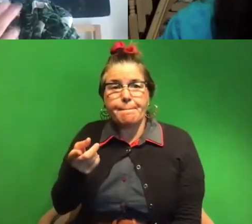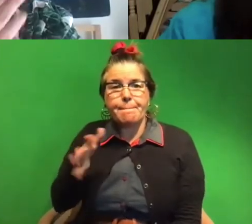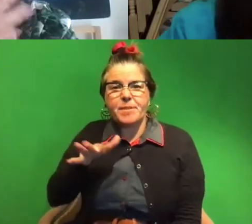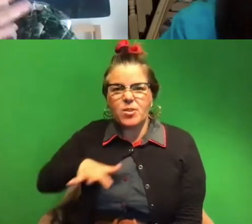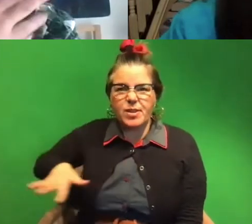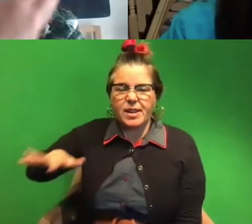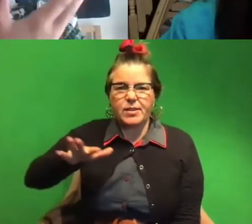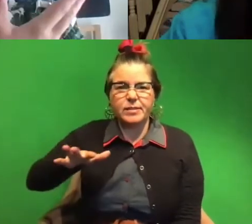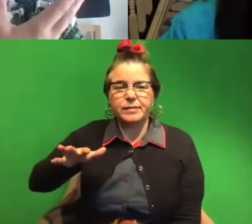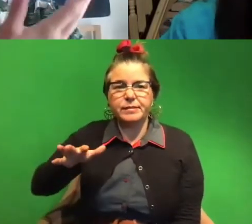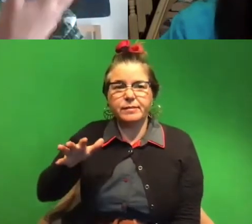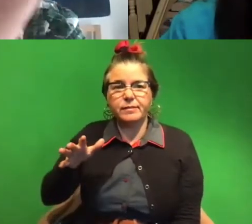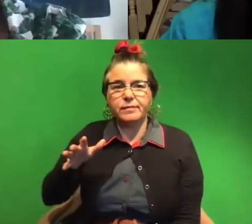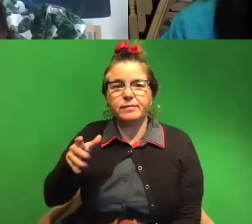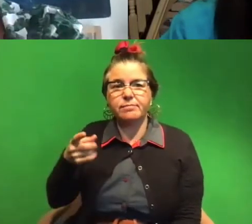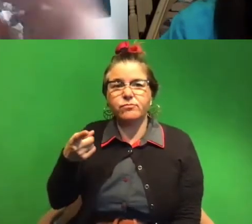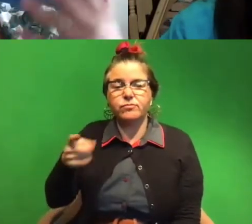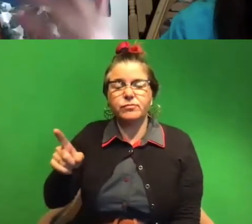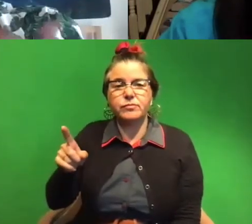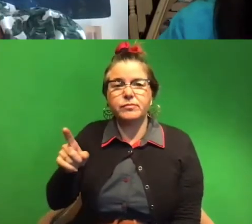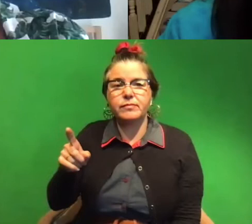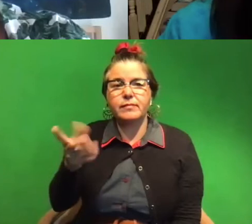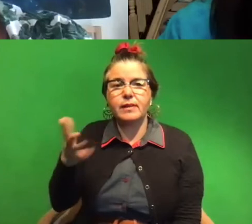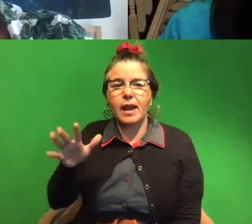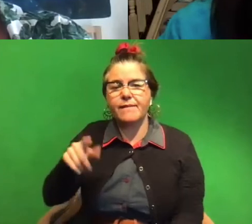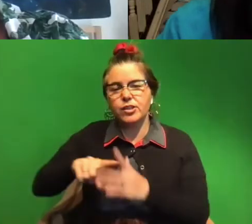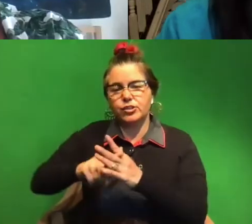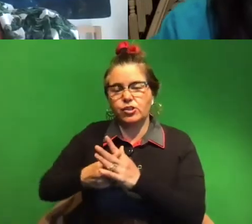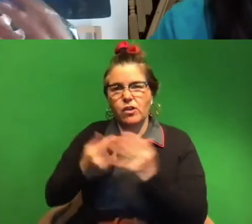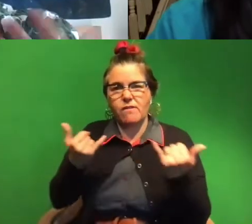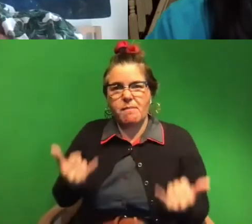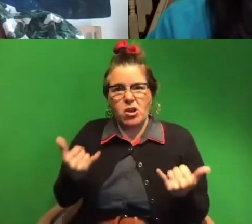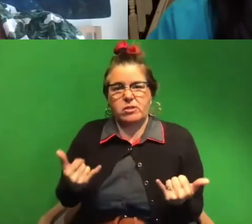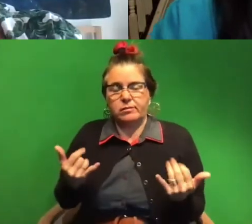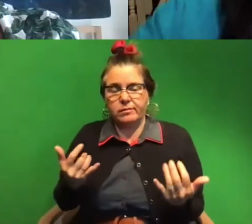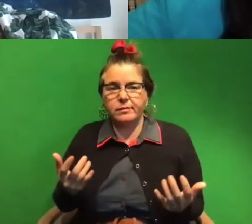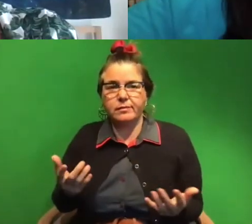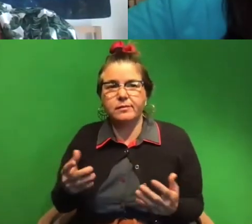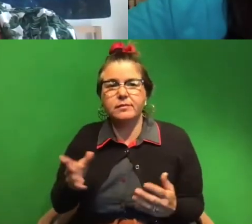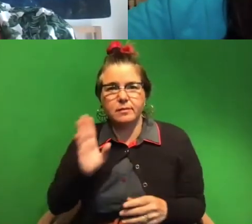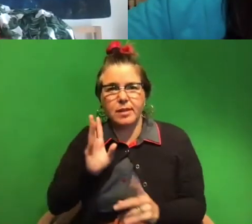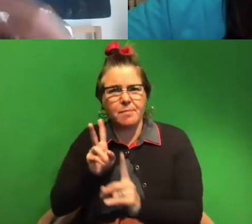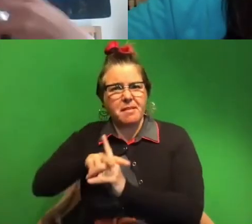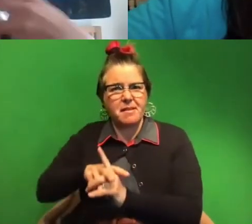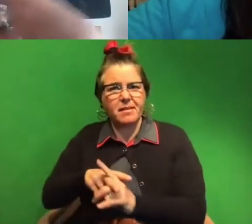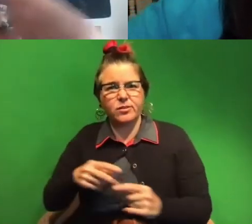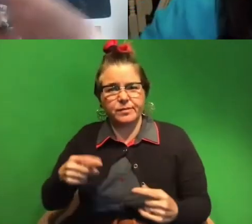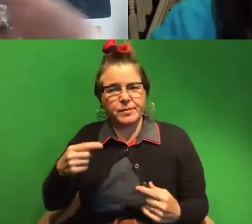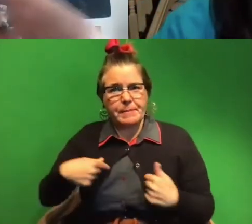during even at the kind of start of this modern age, that's going to be useful to me